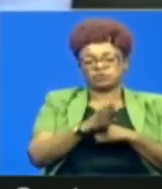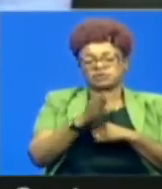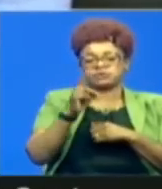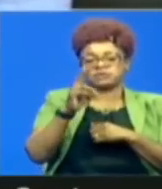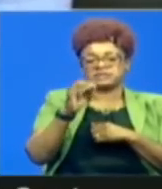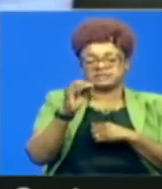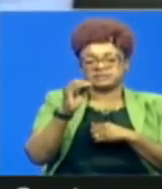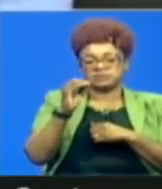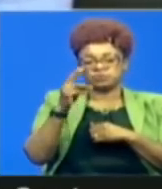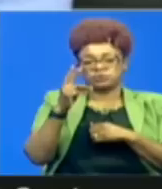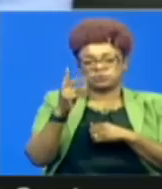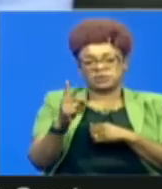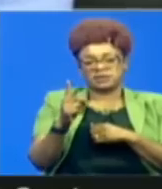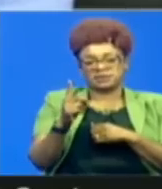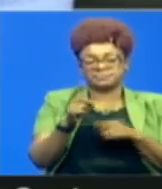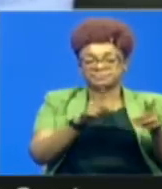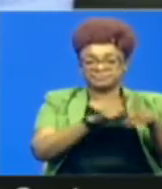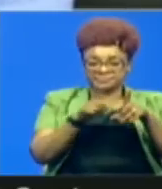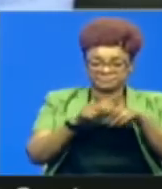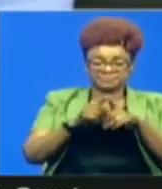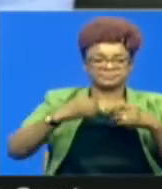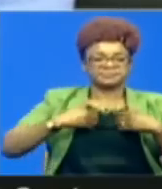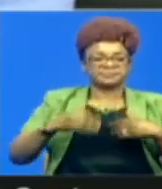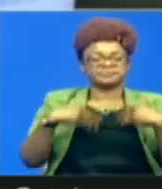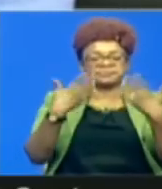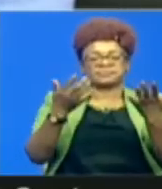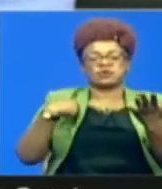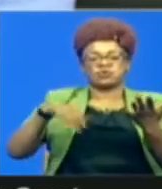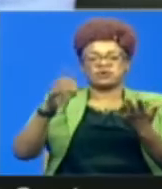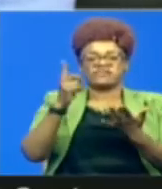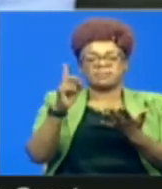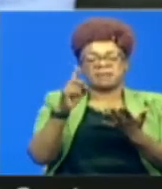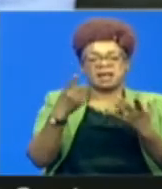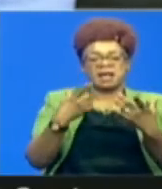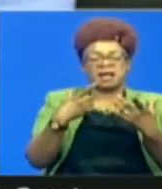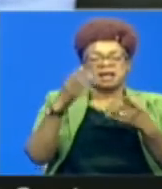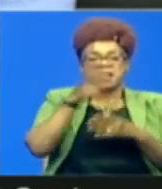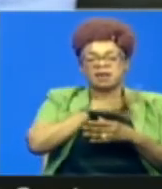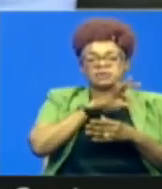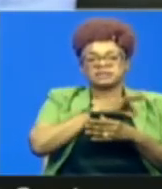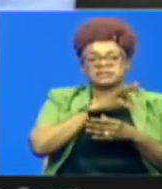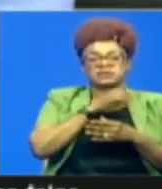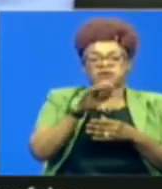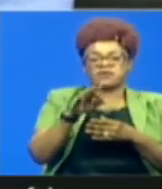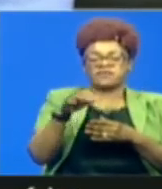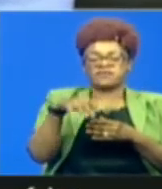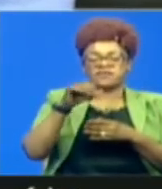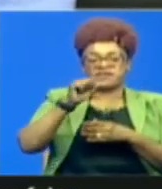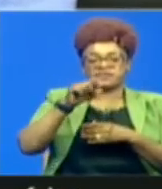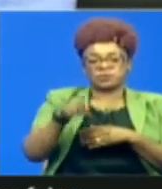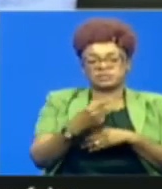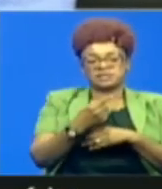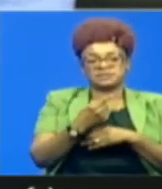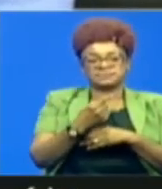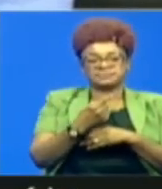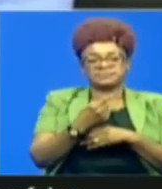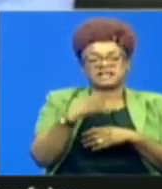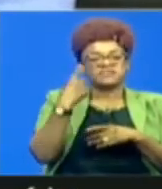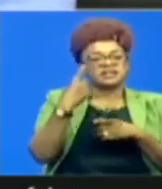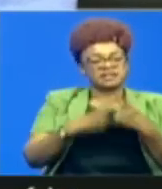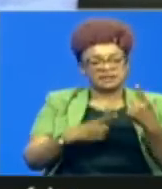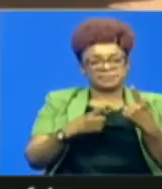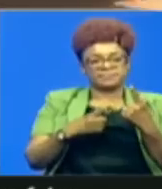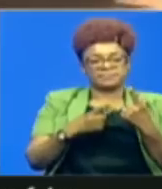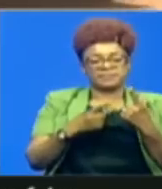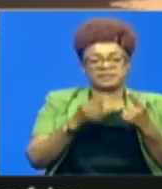2020-2021. It also entitled a uniform allowance increase of Kenya shillings 5,000 per year in the